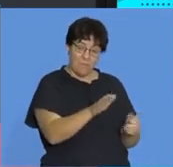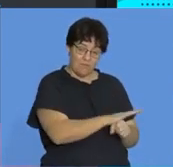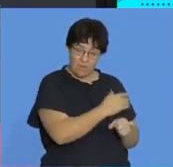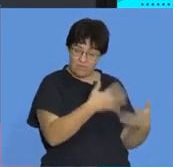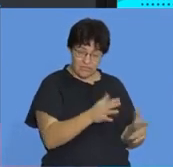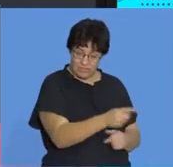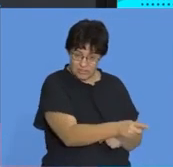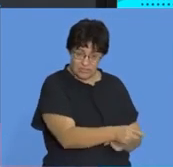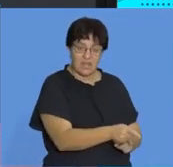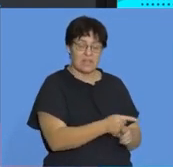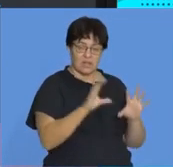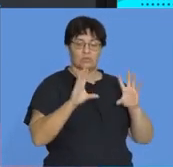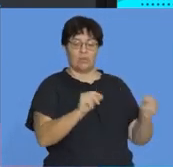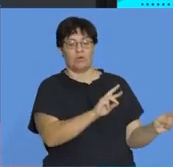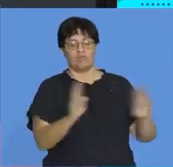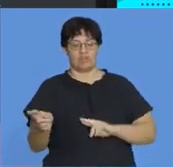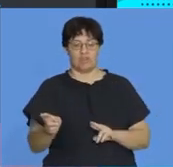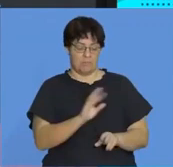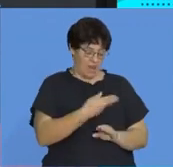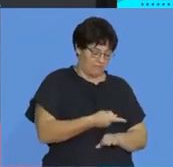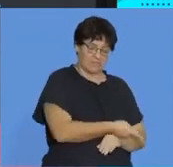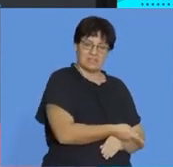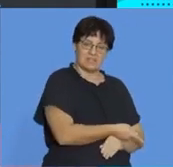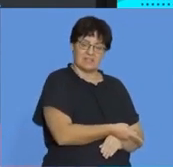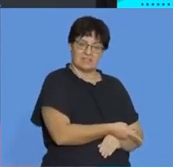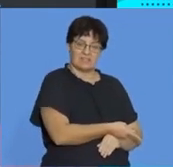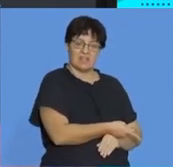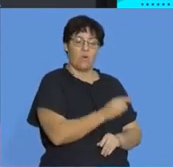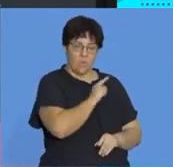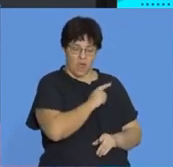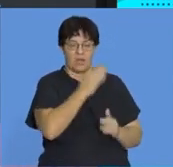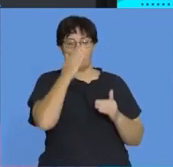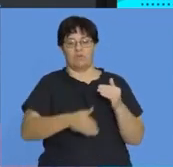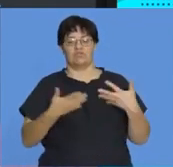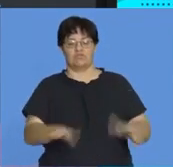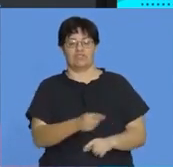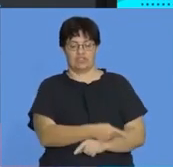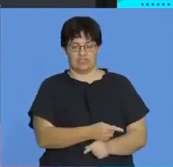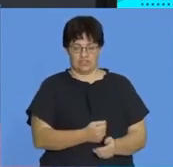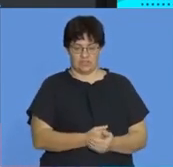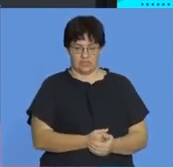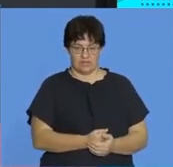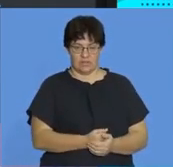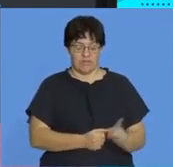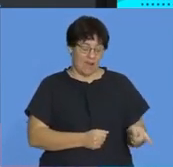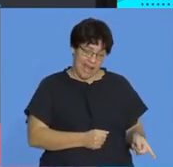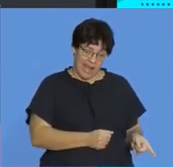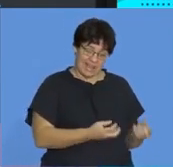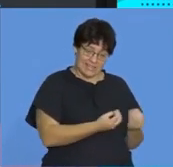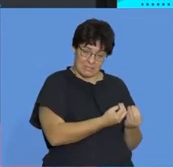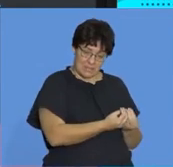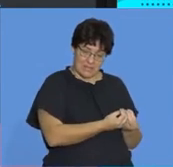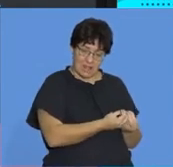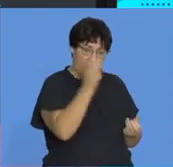been used up, what essentially happens, the reaction stops. And then we would say that the reaction has reached completion. Okay, and then for the